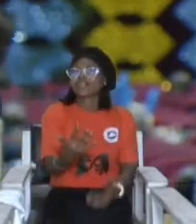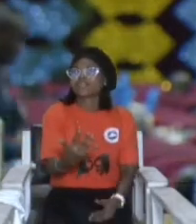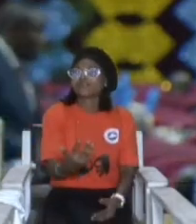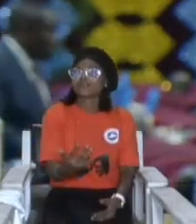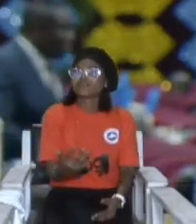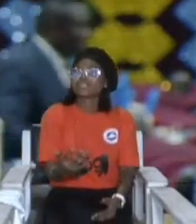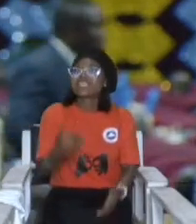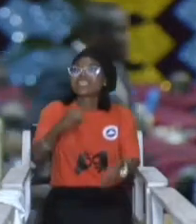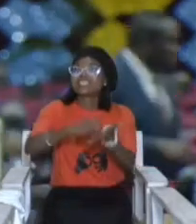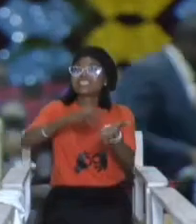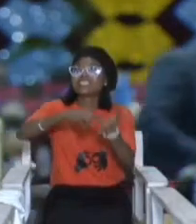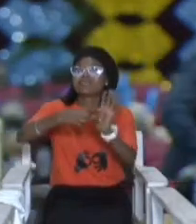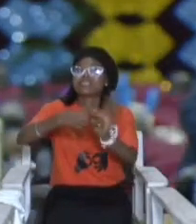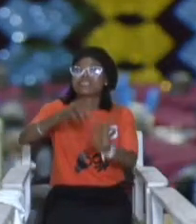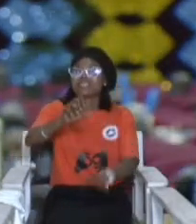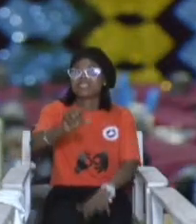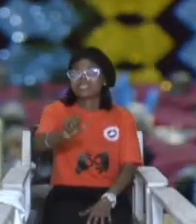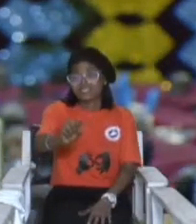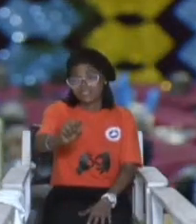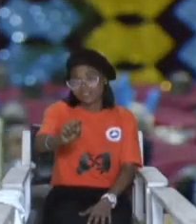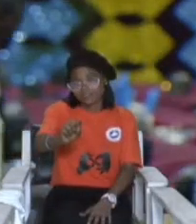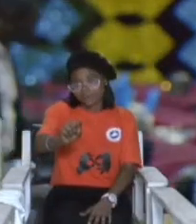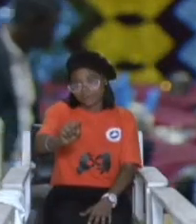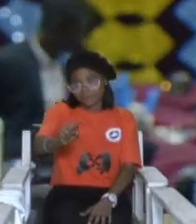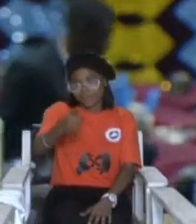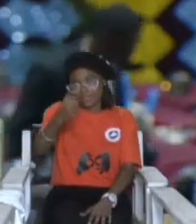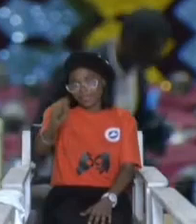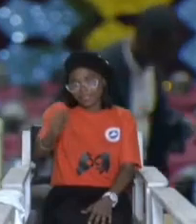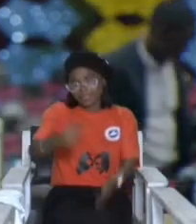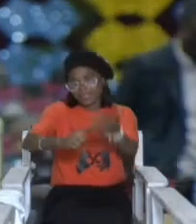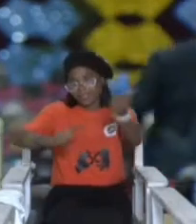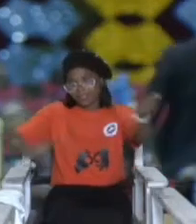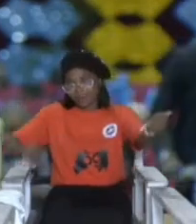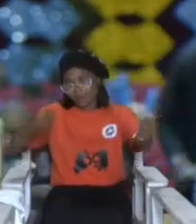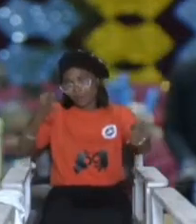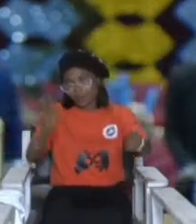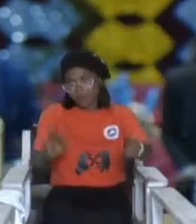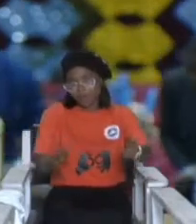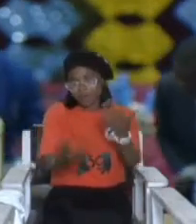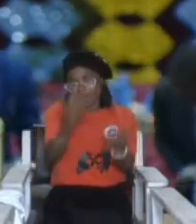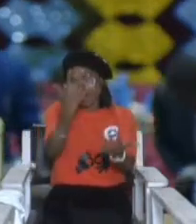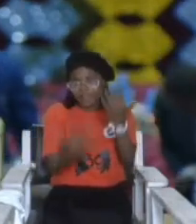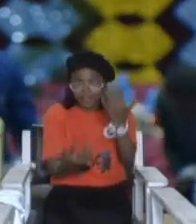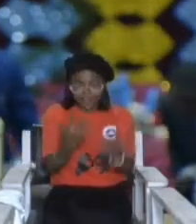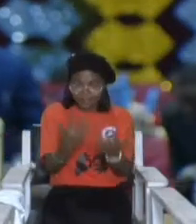It simply means the rod of fire